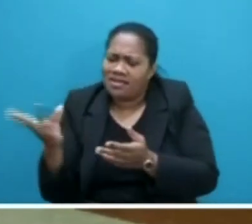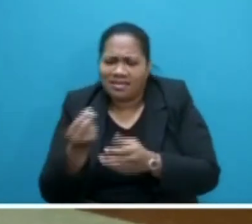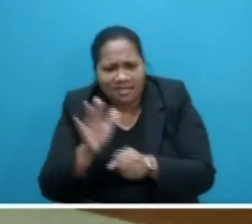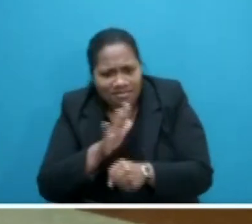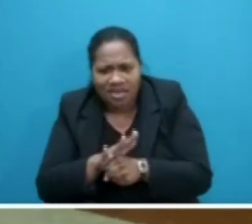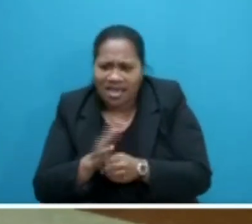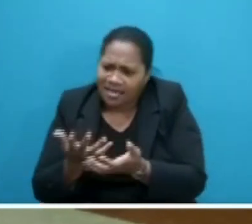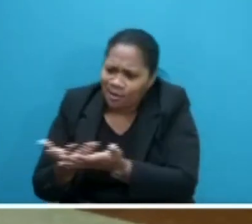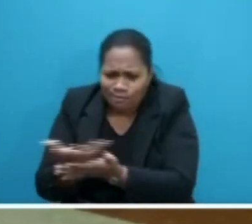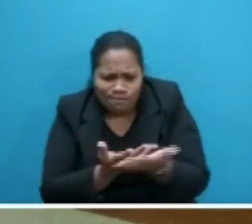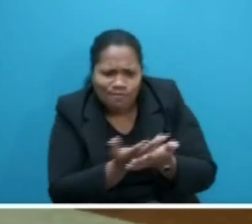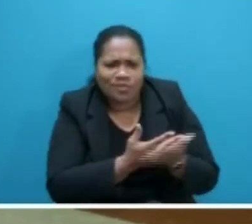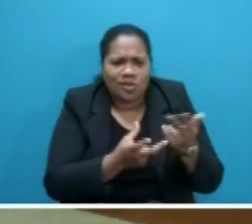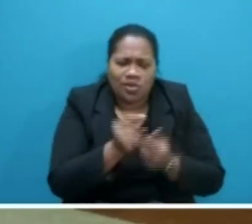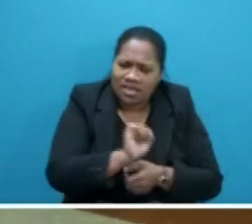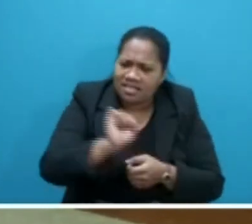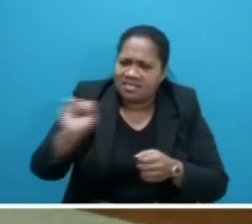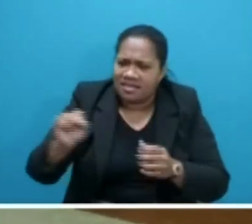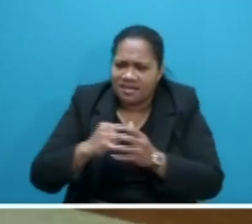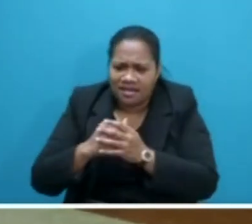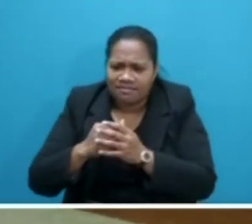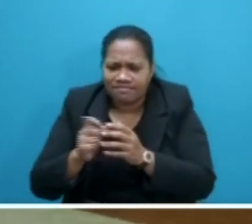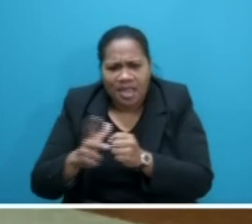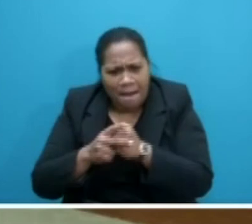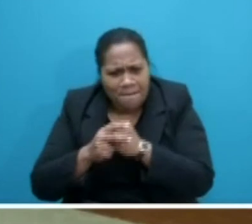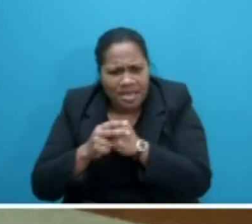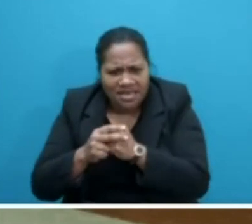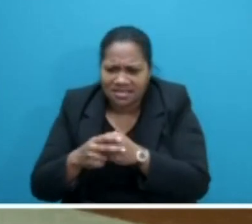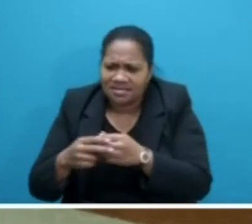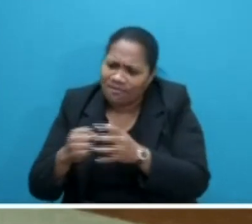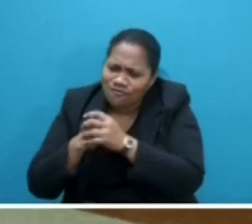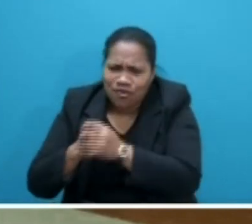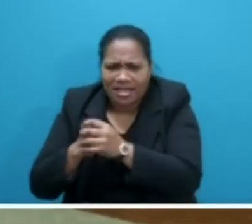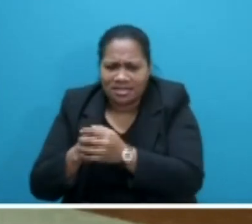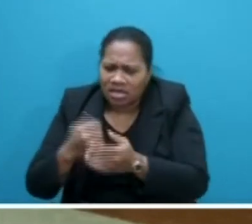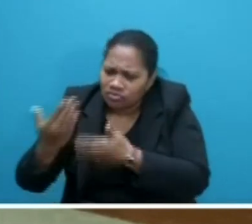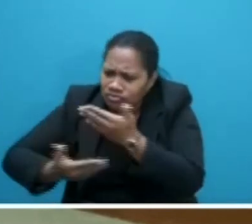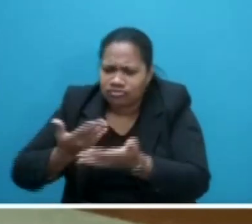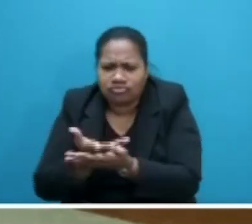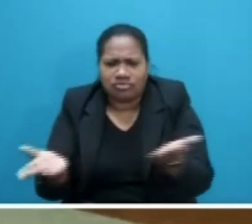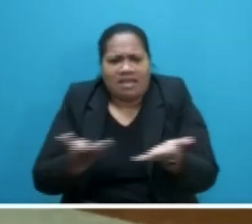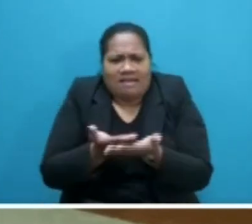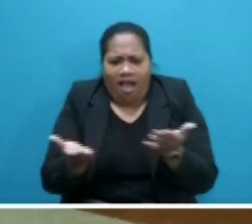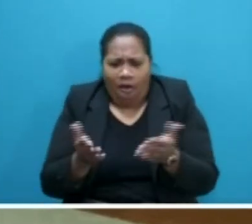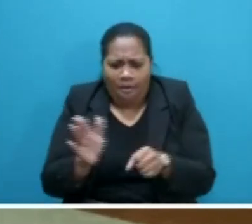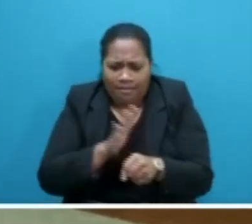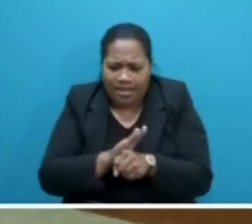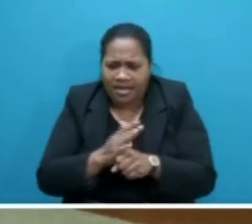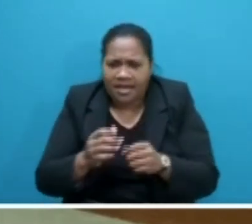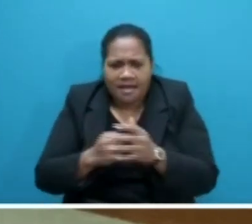peers to translate their talents into newfound financial independence. We've raised maternity leave